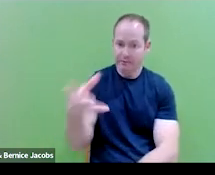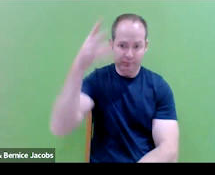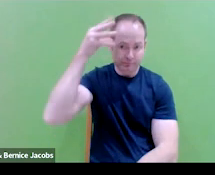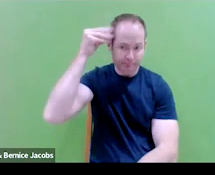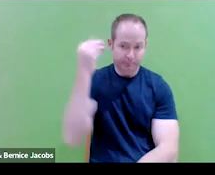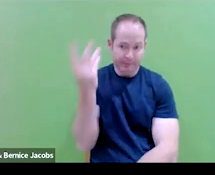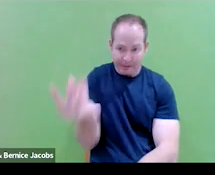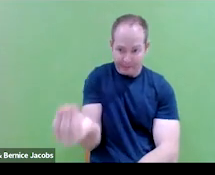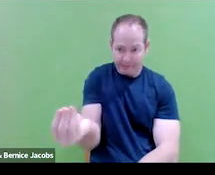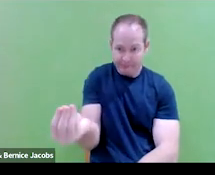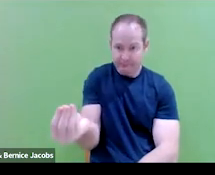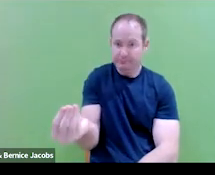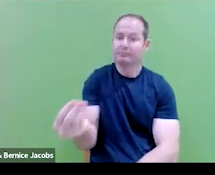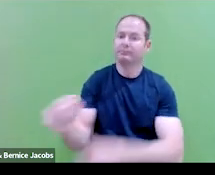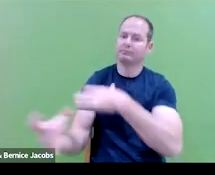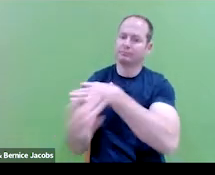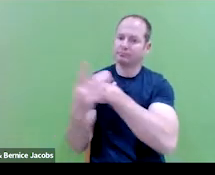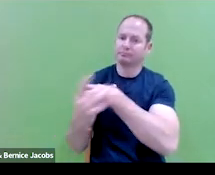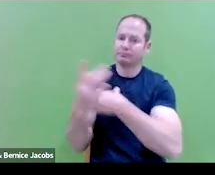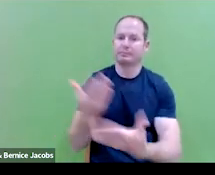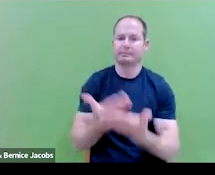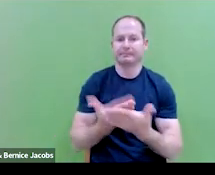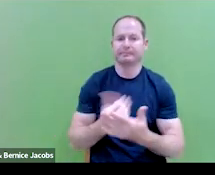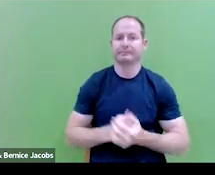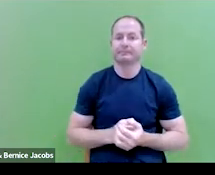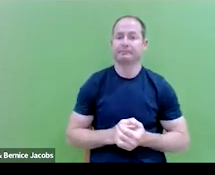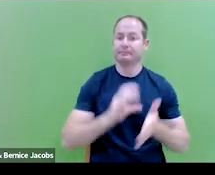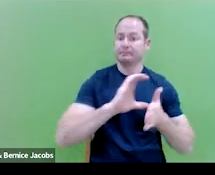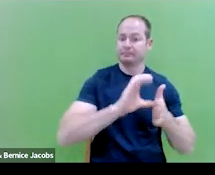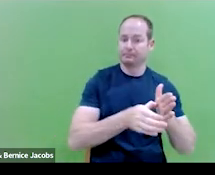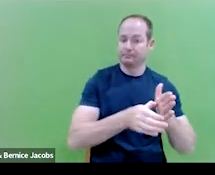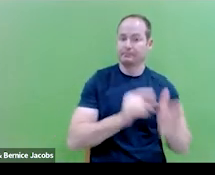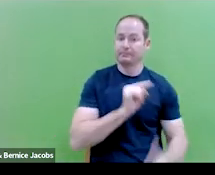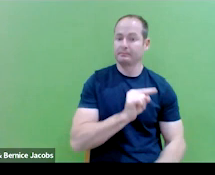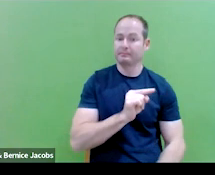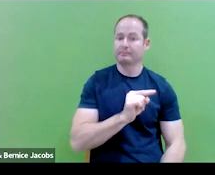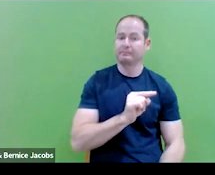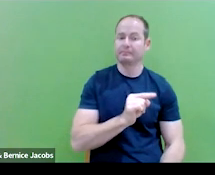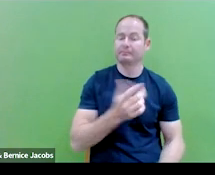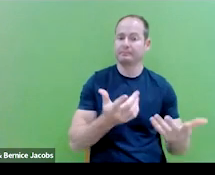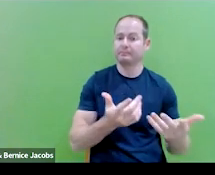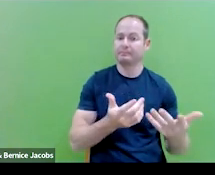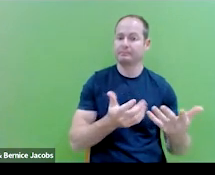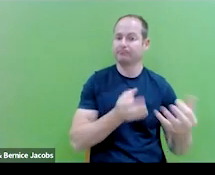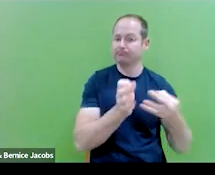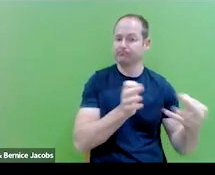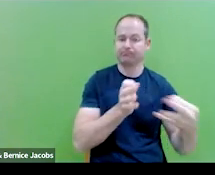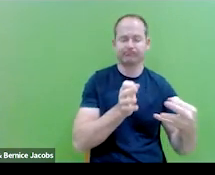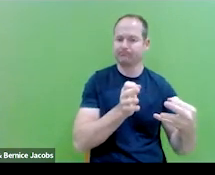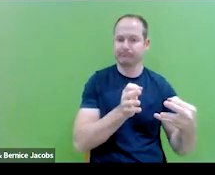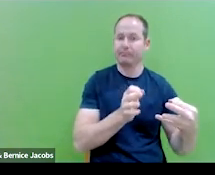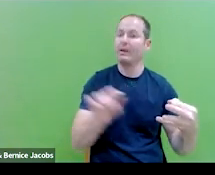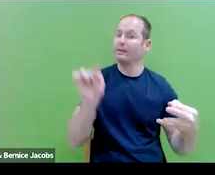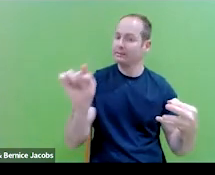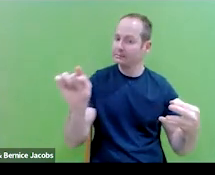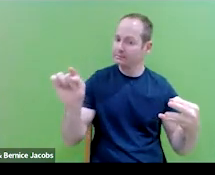speak in terms of experience for people with disabilities. I can only connect people to people who have experience